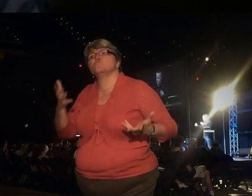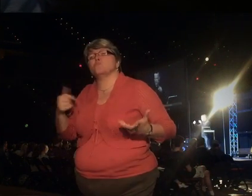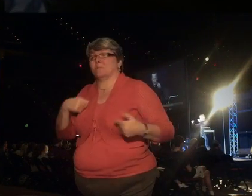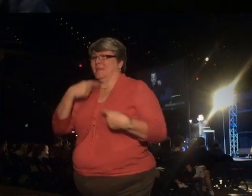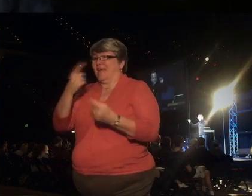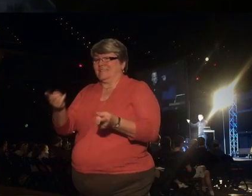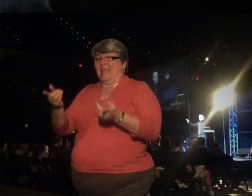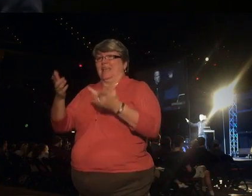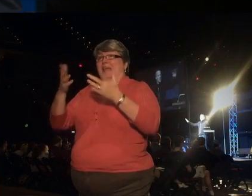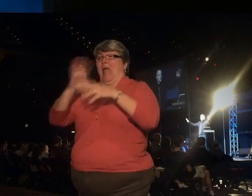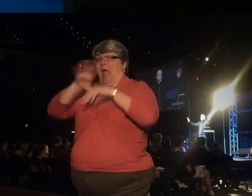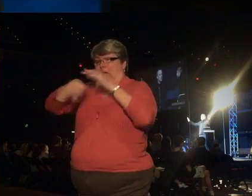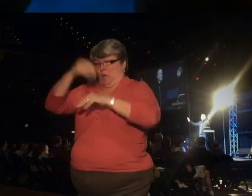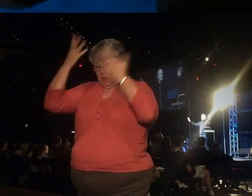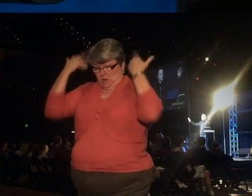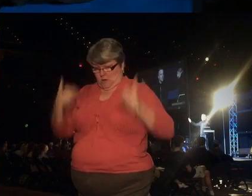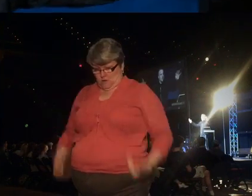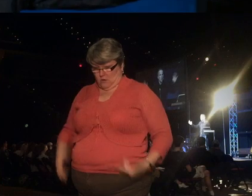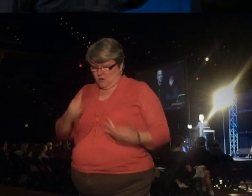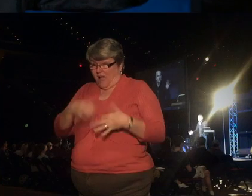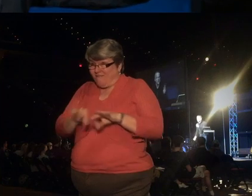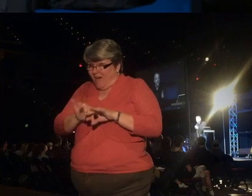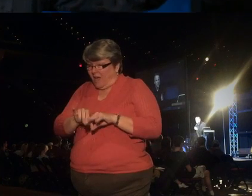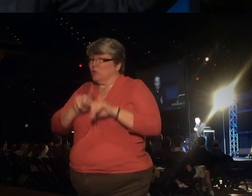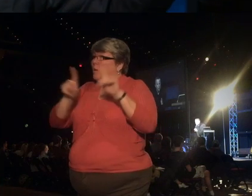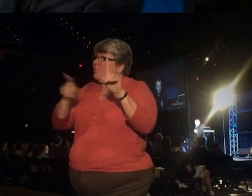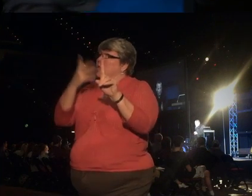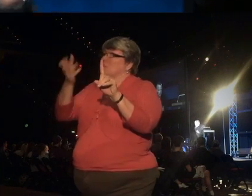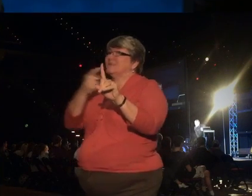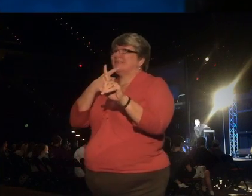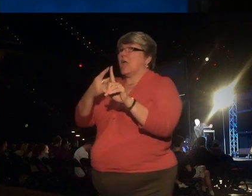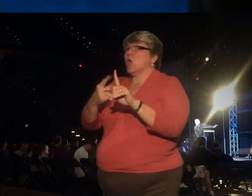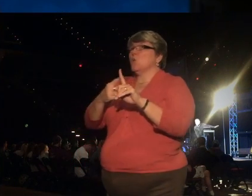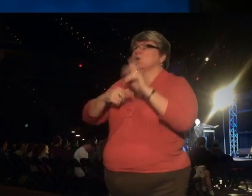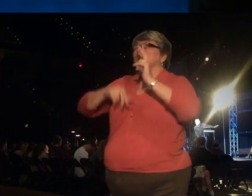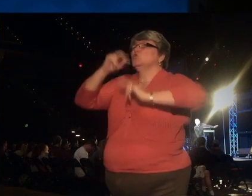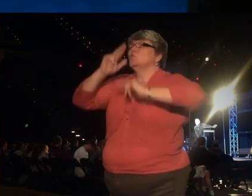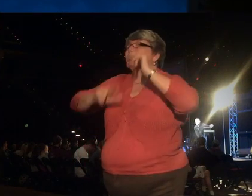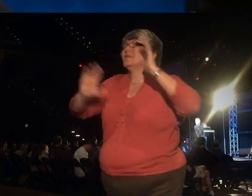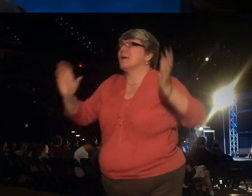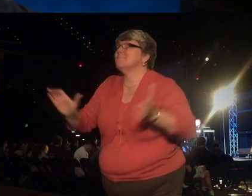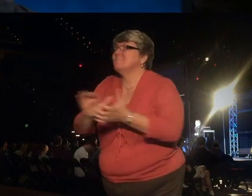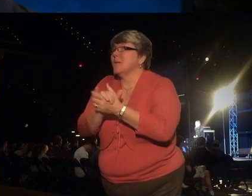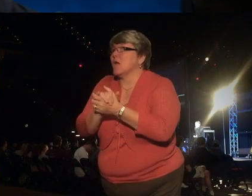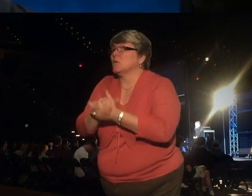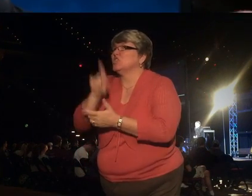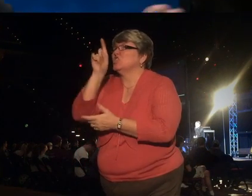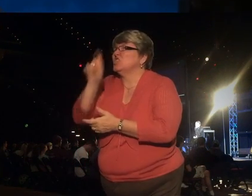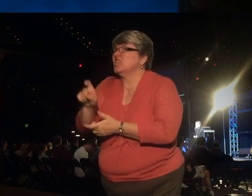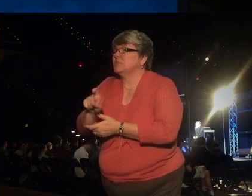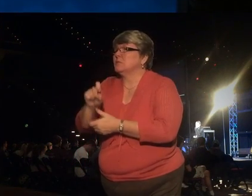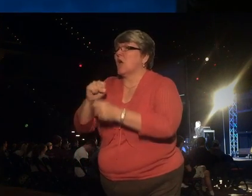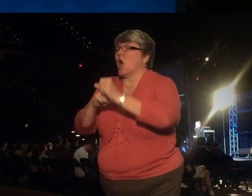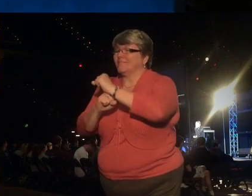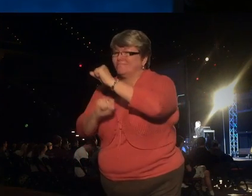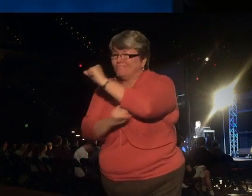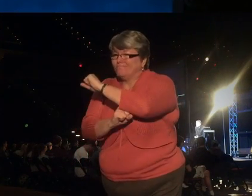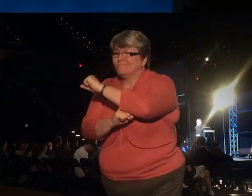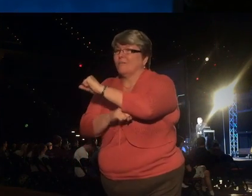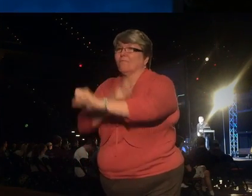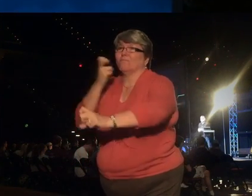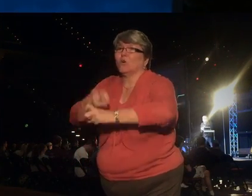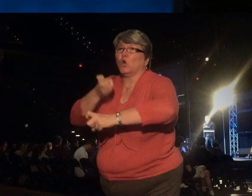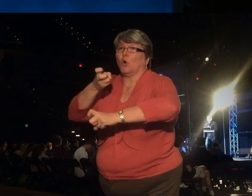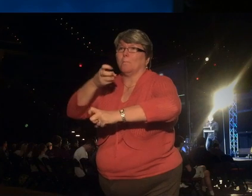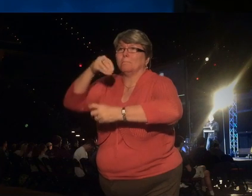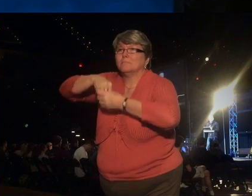external features aren't valuable. We'll get to that. But I want to say when you build a marriage, it needs to be on firmer stuff. And so what are